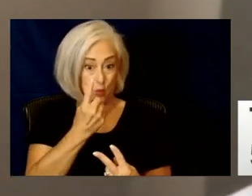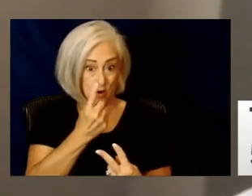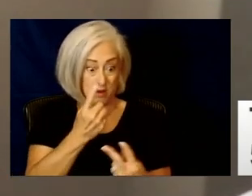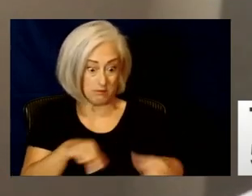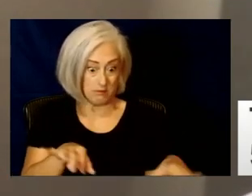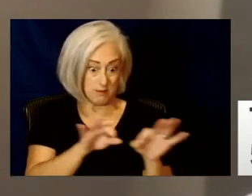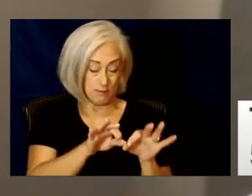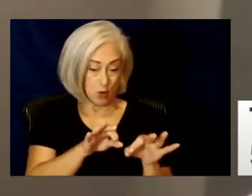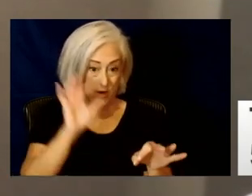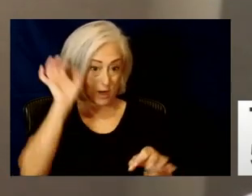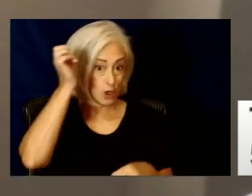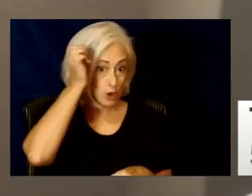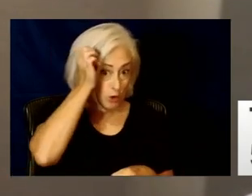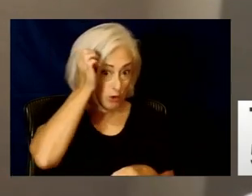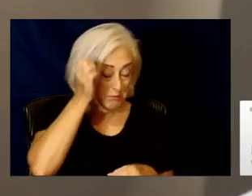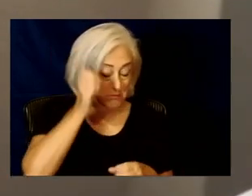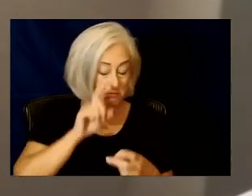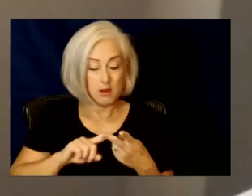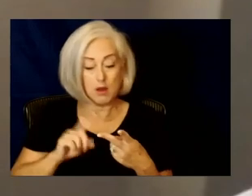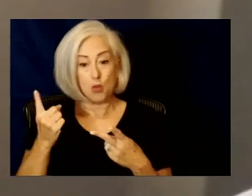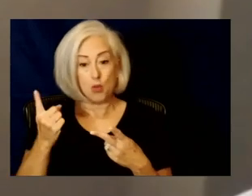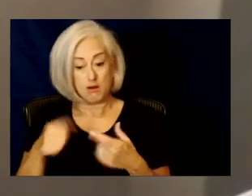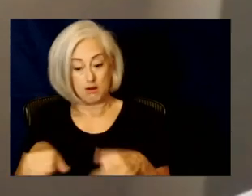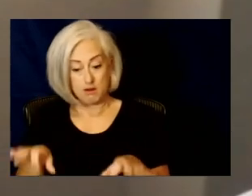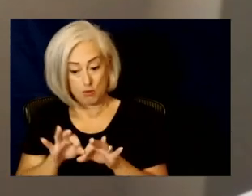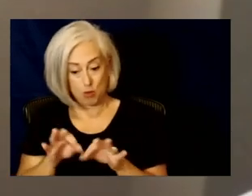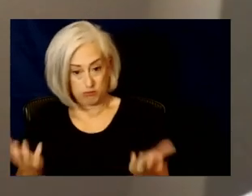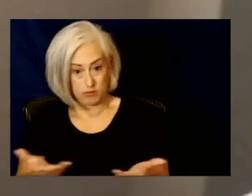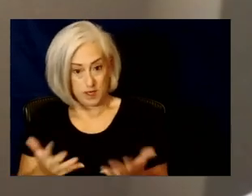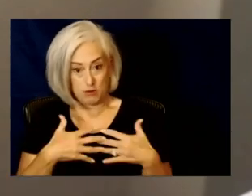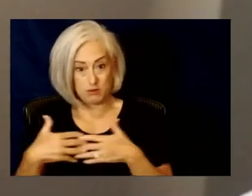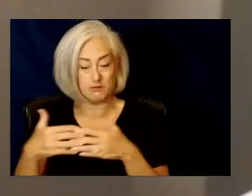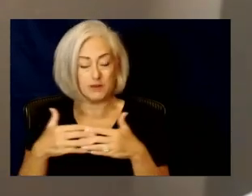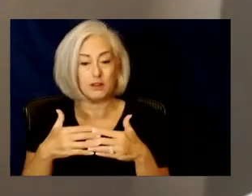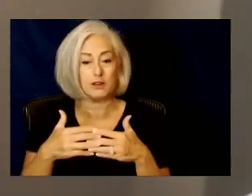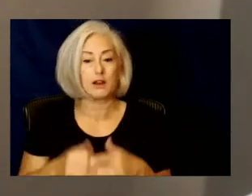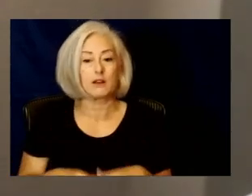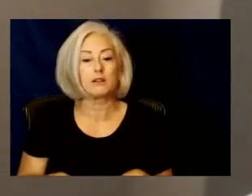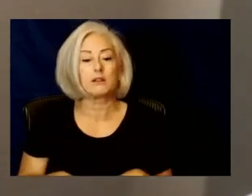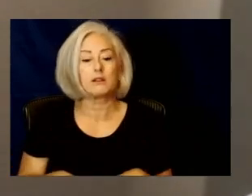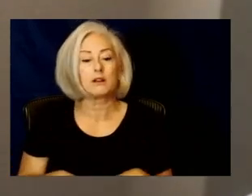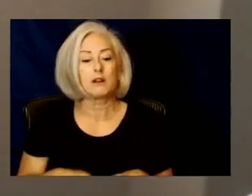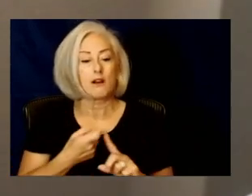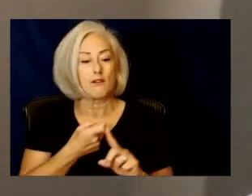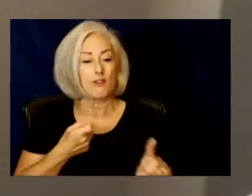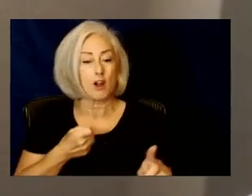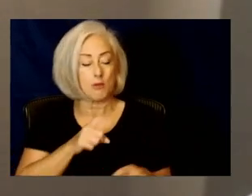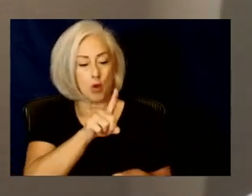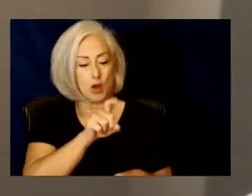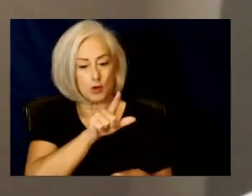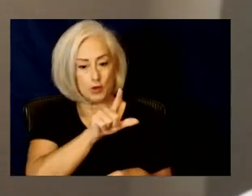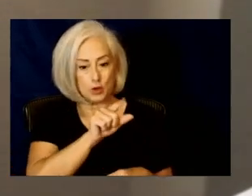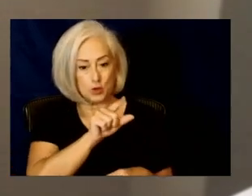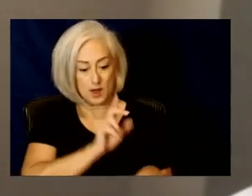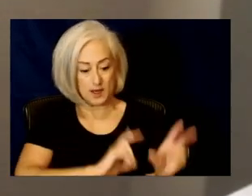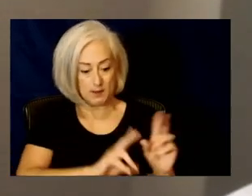that roughly 1 in 320 people need to be screened